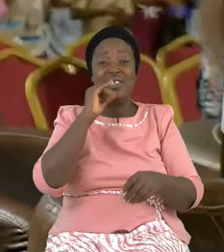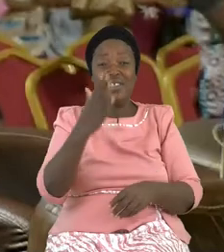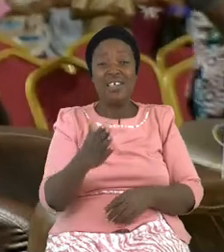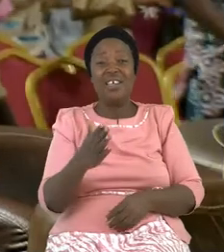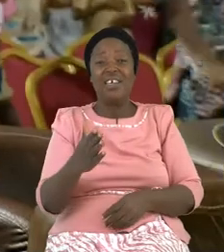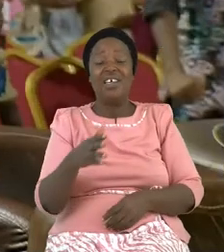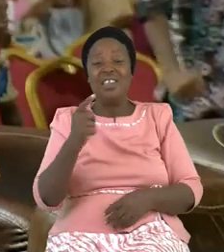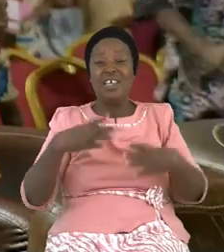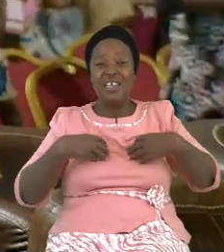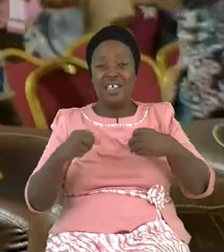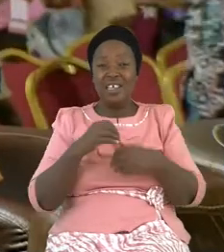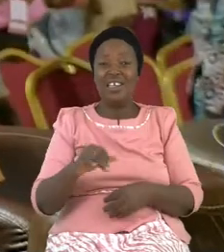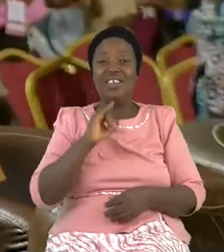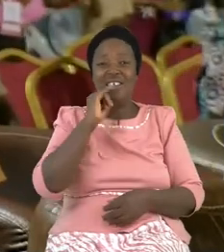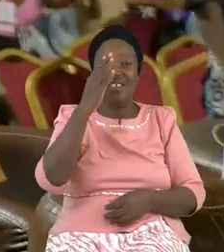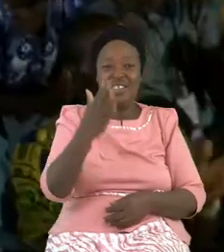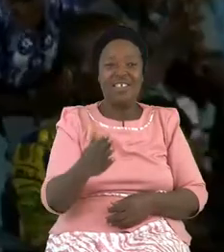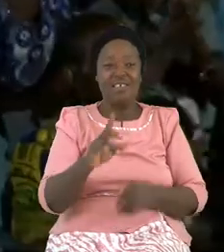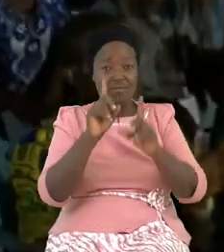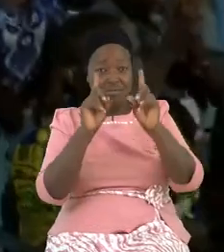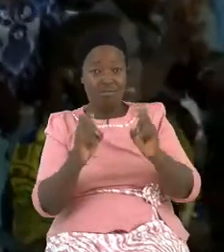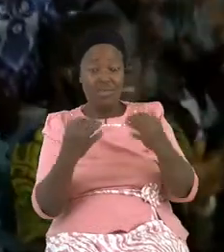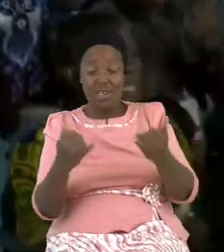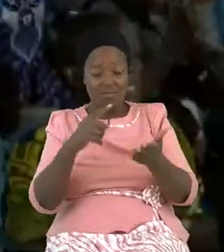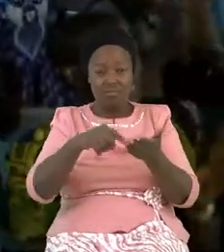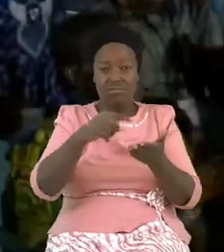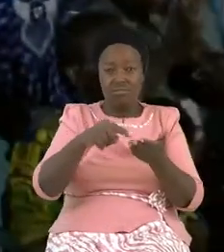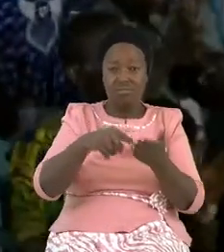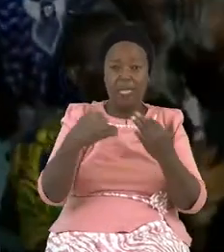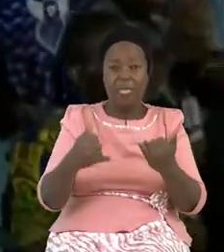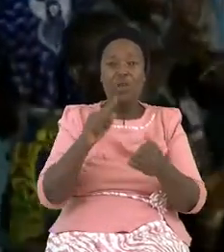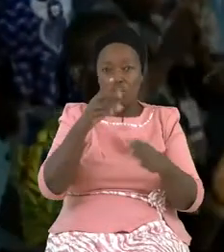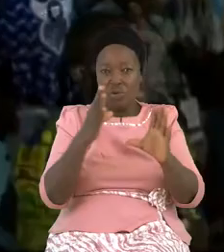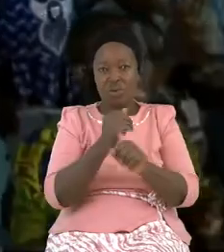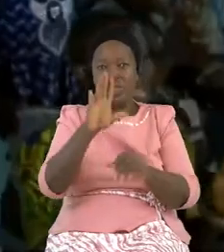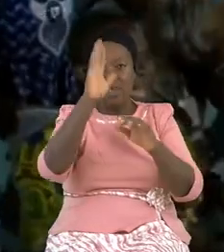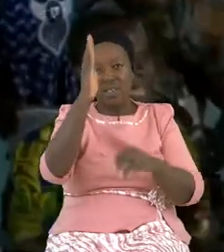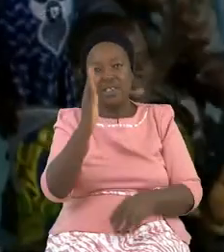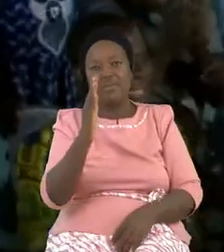healing is there. Check up right now. You've got a testimony.